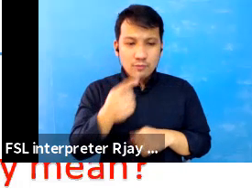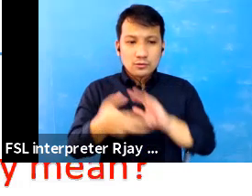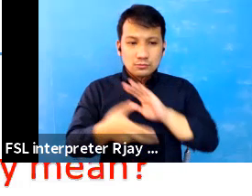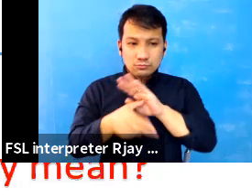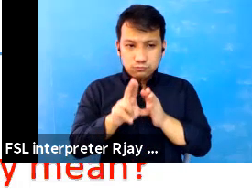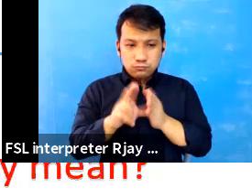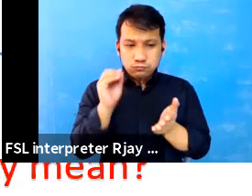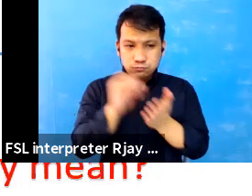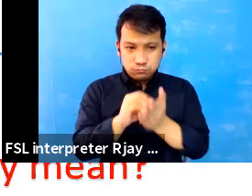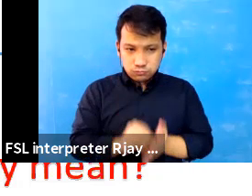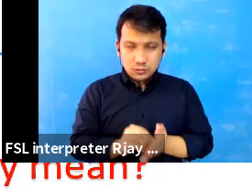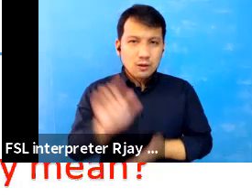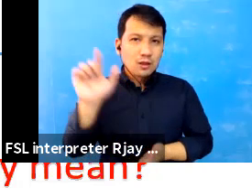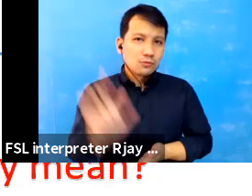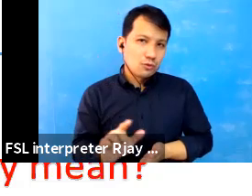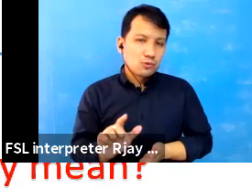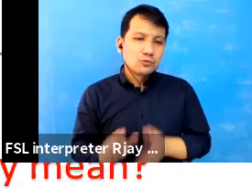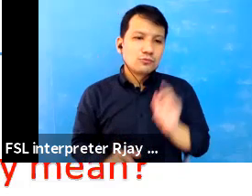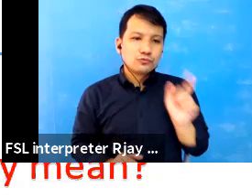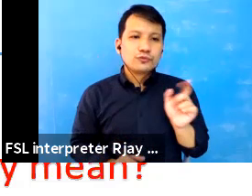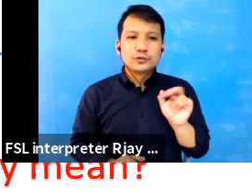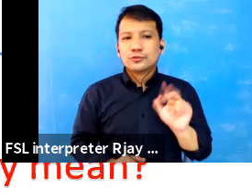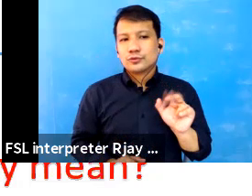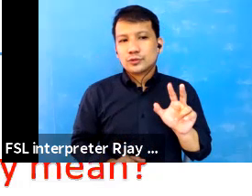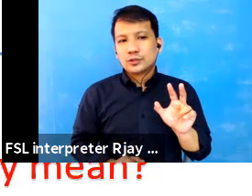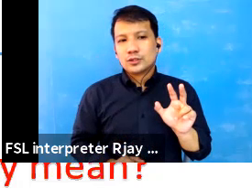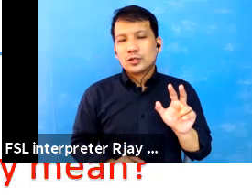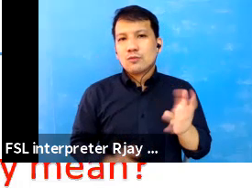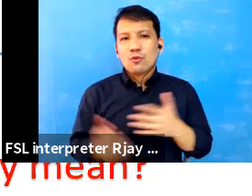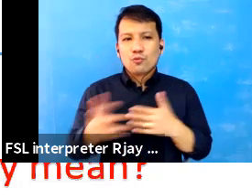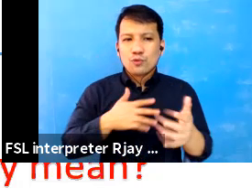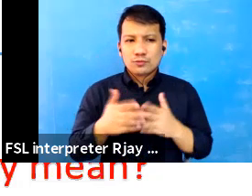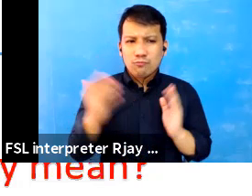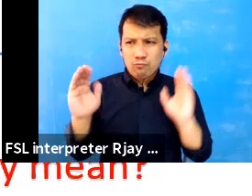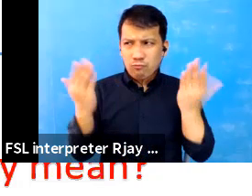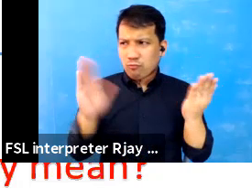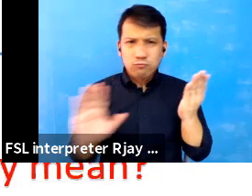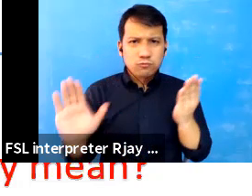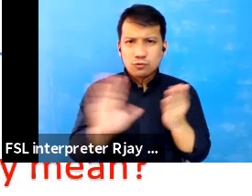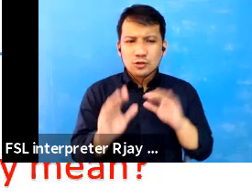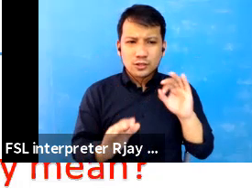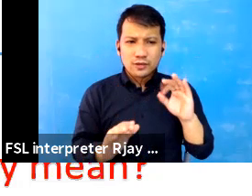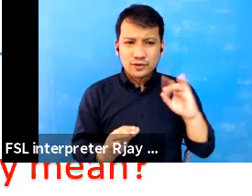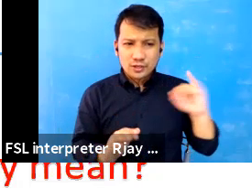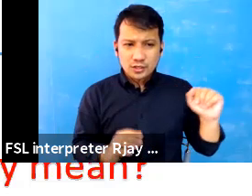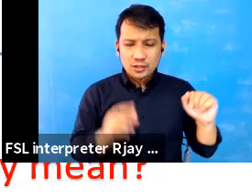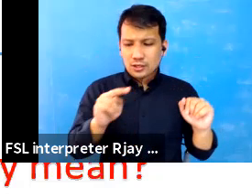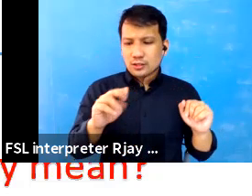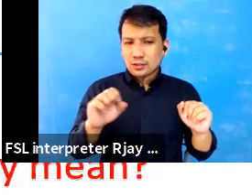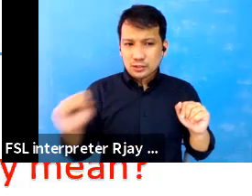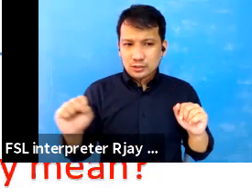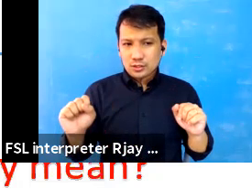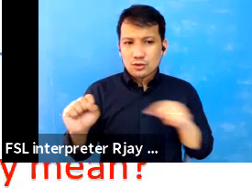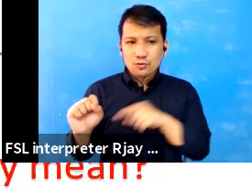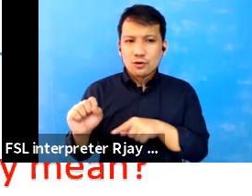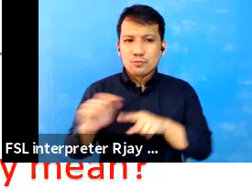have gotten are very low using the 2013 OPT. But whenever you compare it with the FNRI NNS, you will see